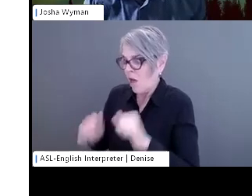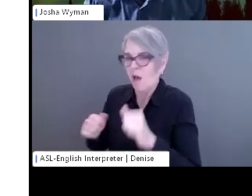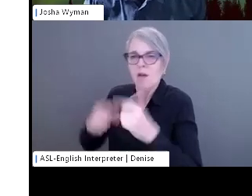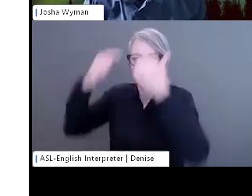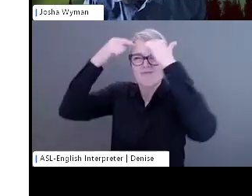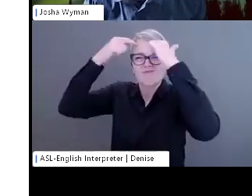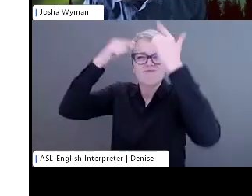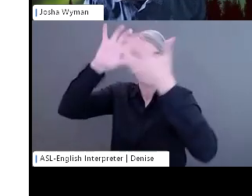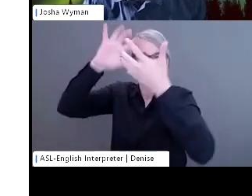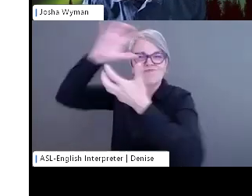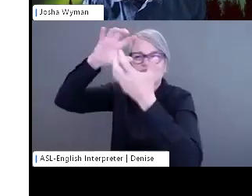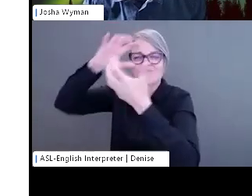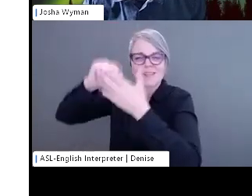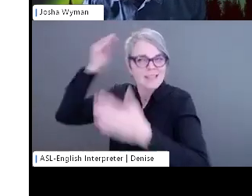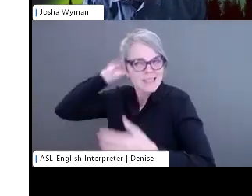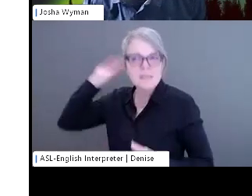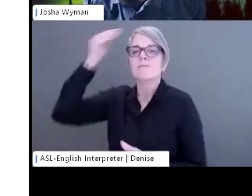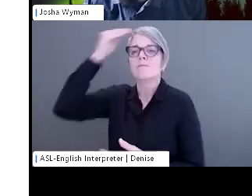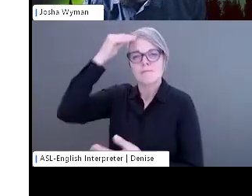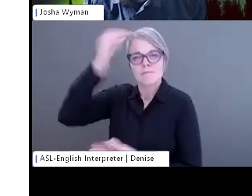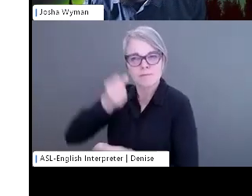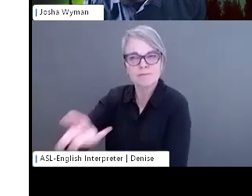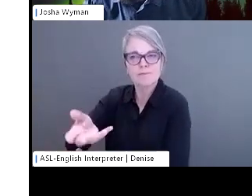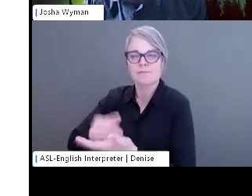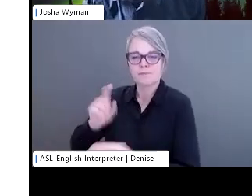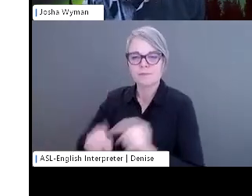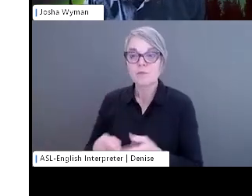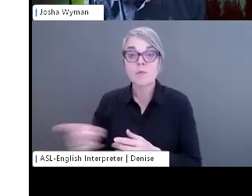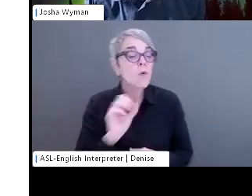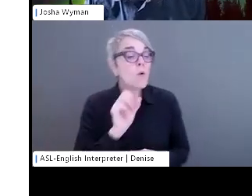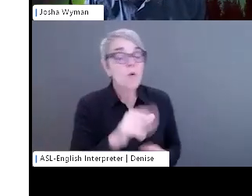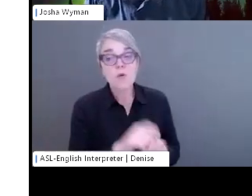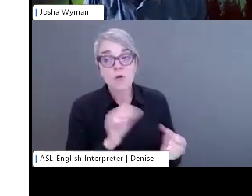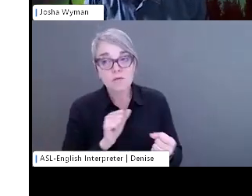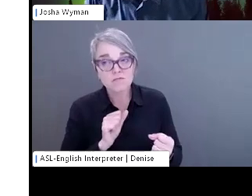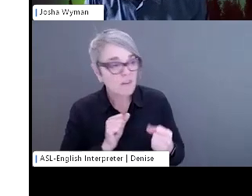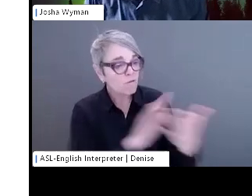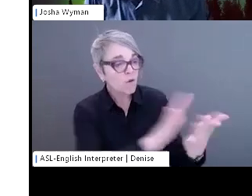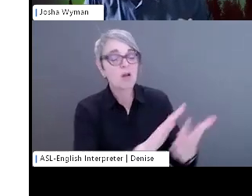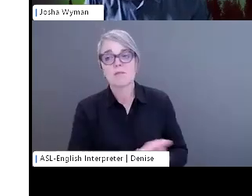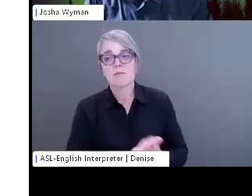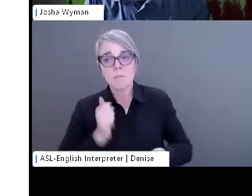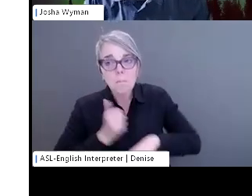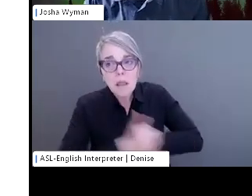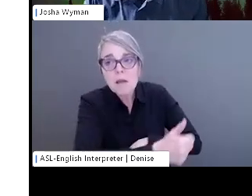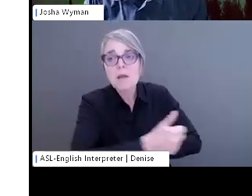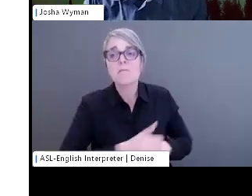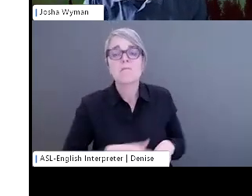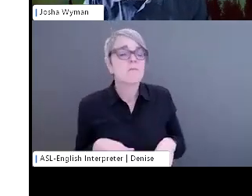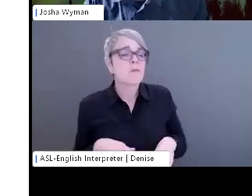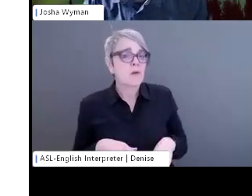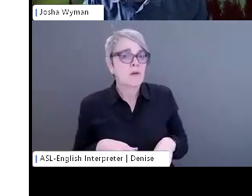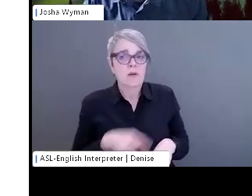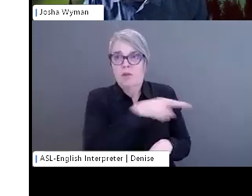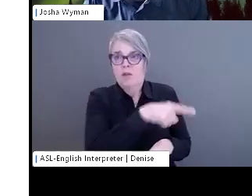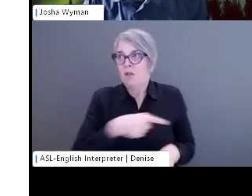research. Confronting them or blaming them for what happened to them can also discourage reporting, and